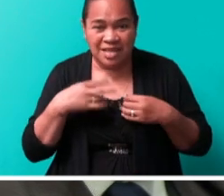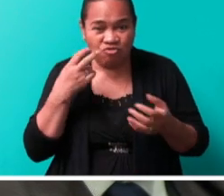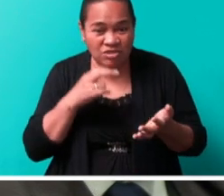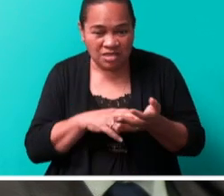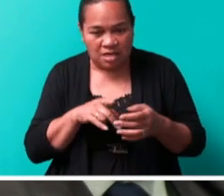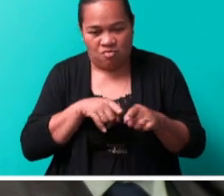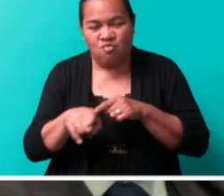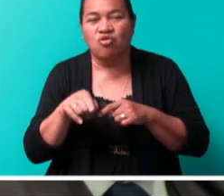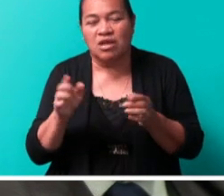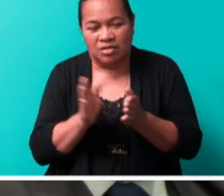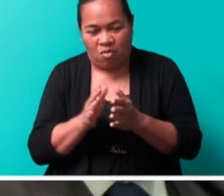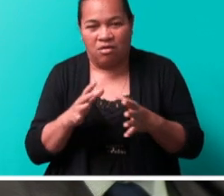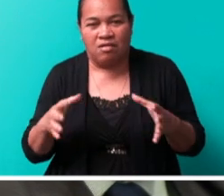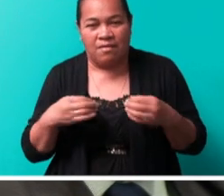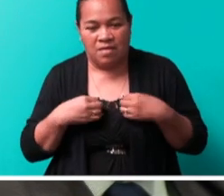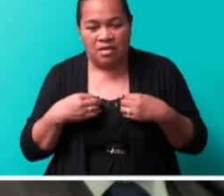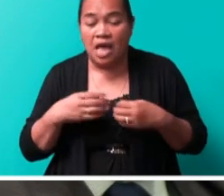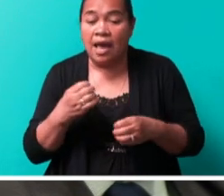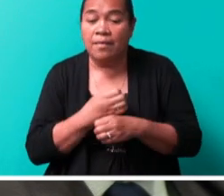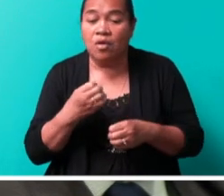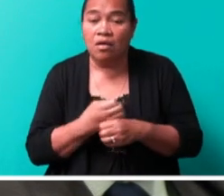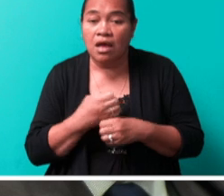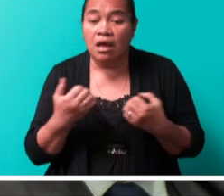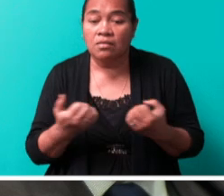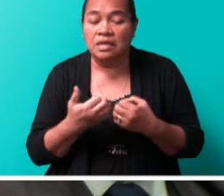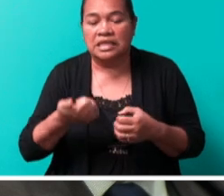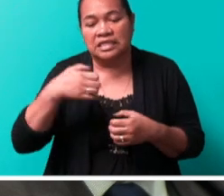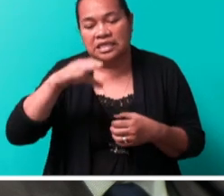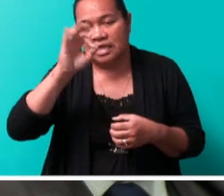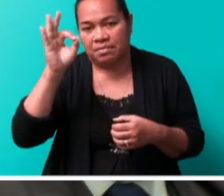and employing about 60% of the workforce.